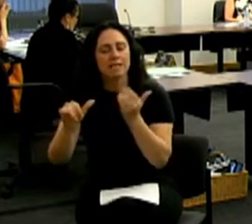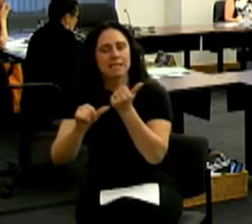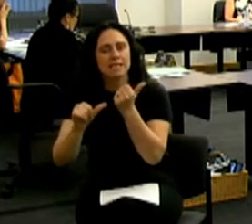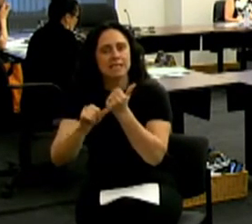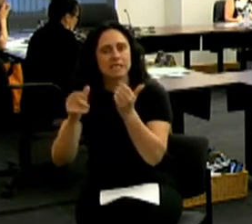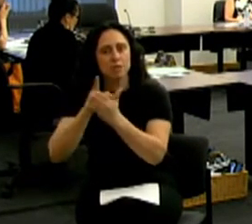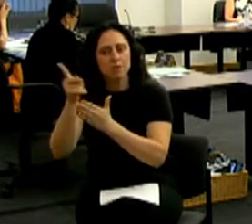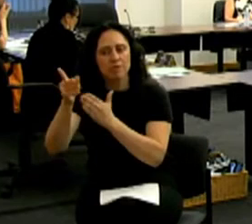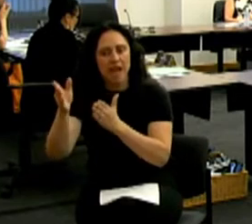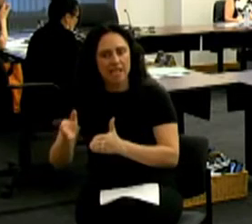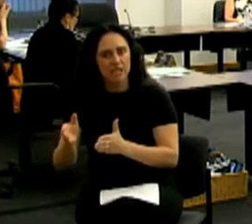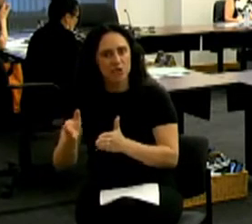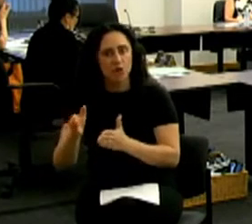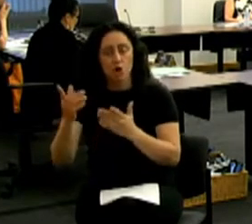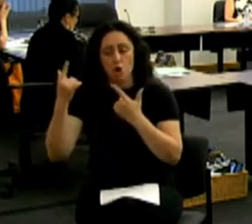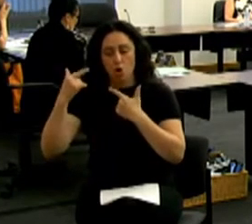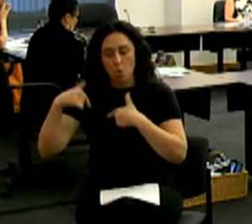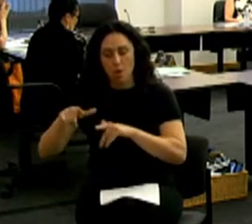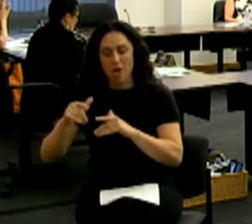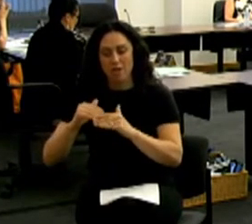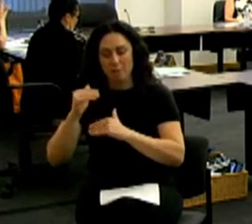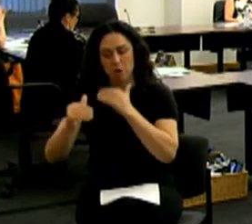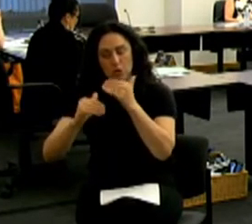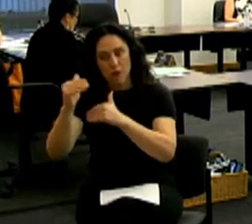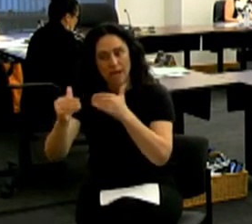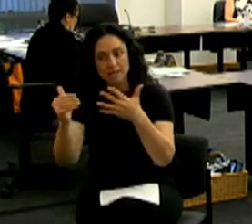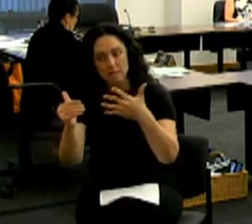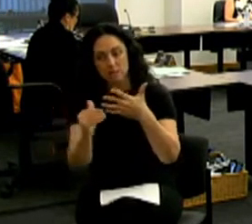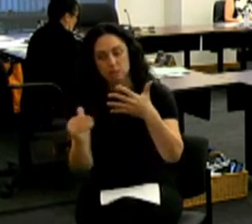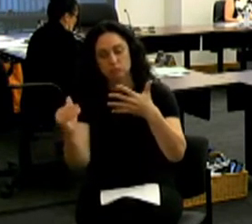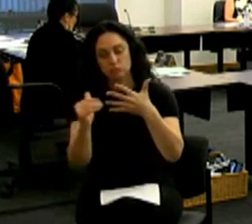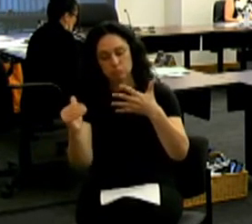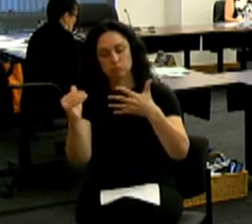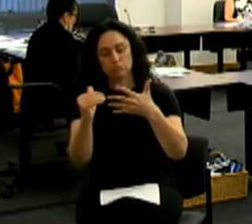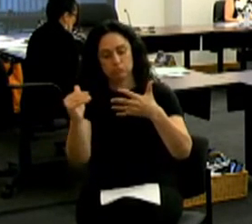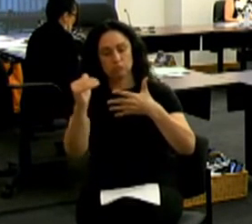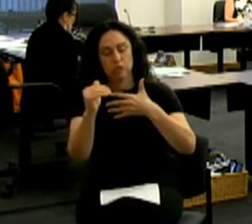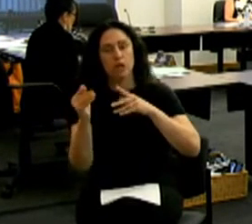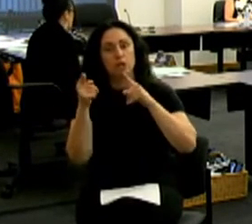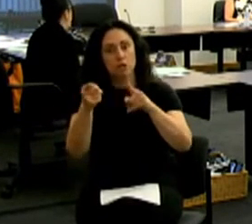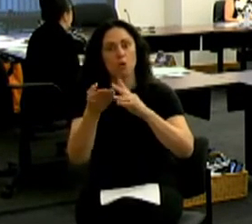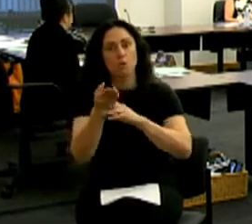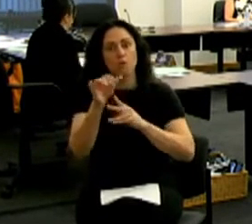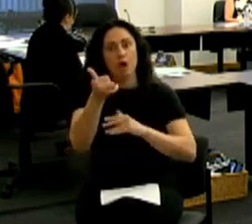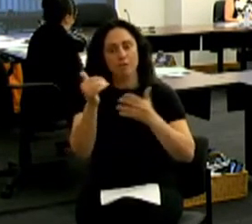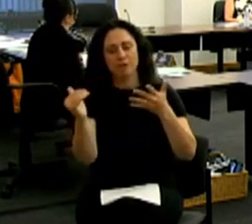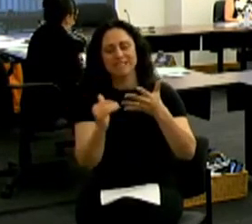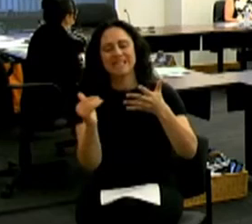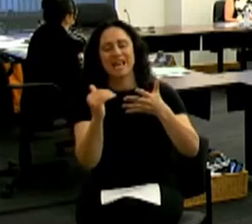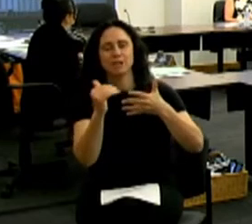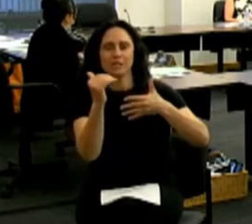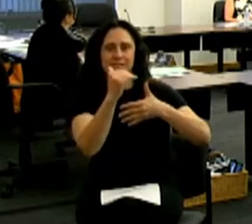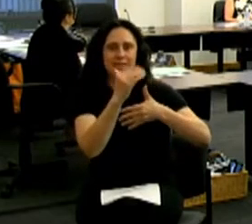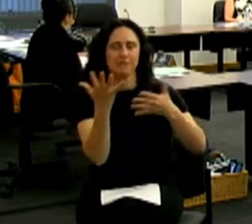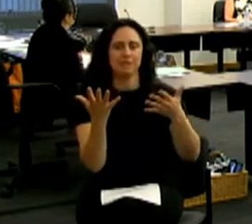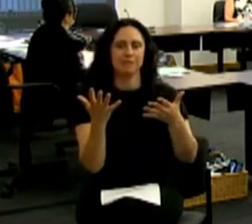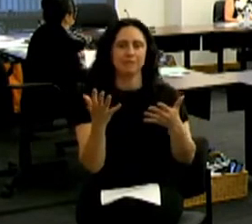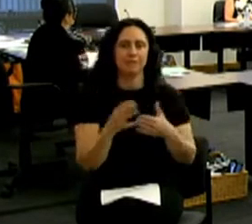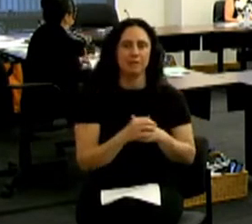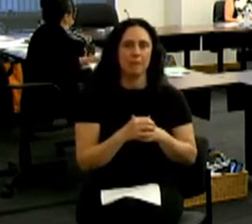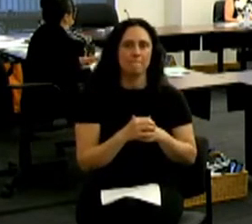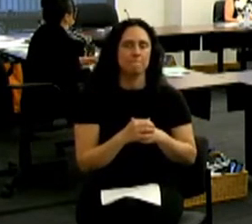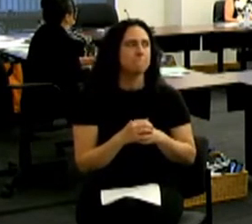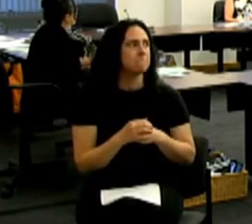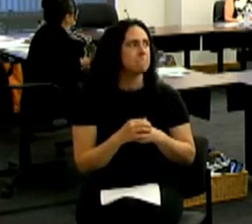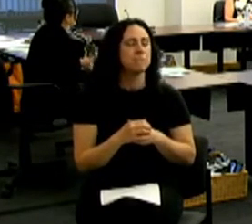assistant professor, as they progress here with years of experience, move through those other stages. So, right, so